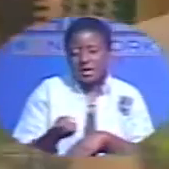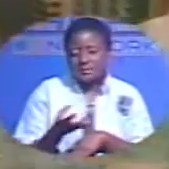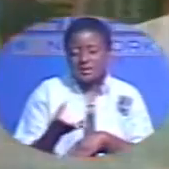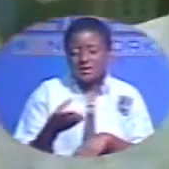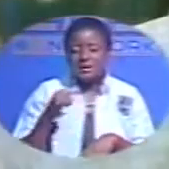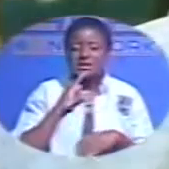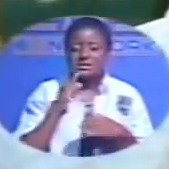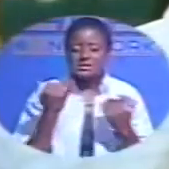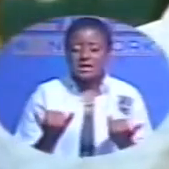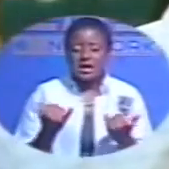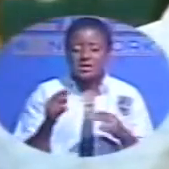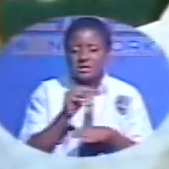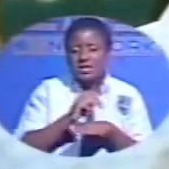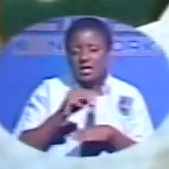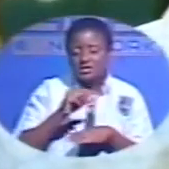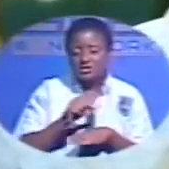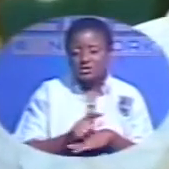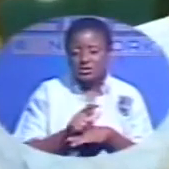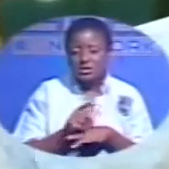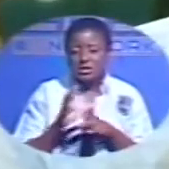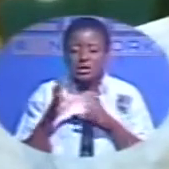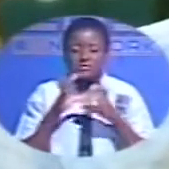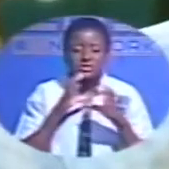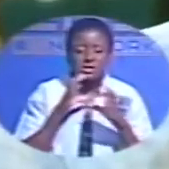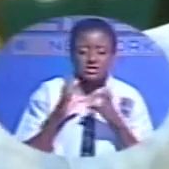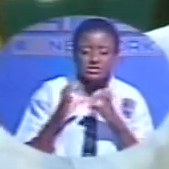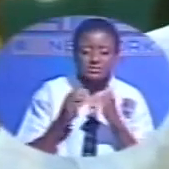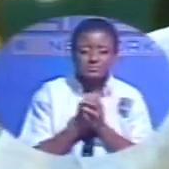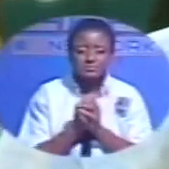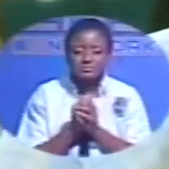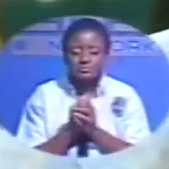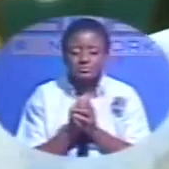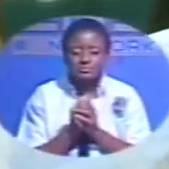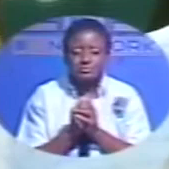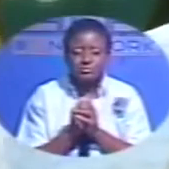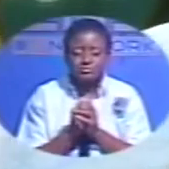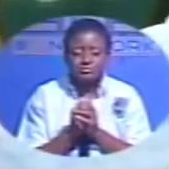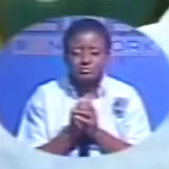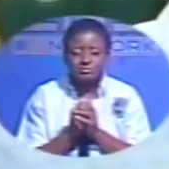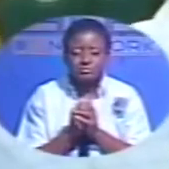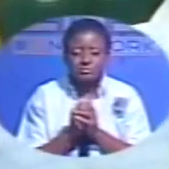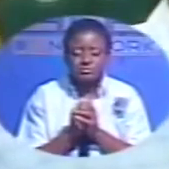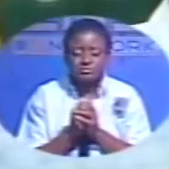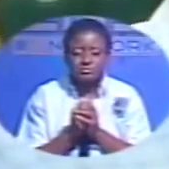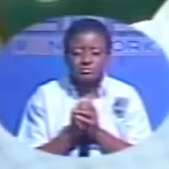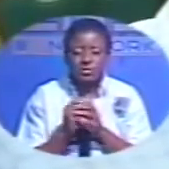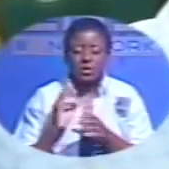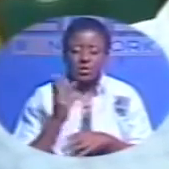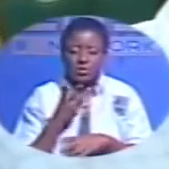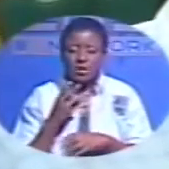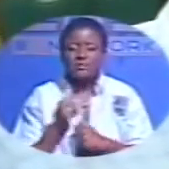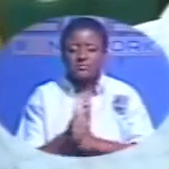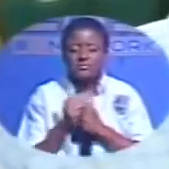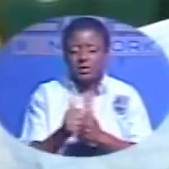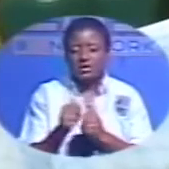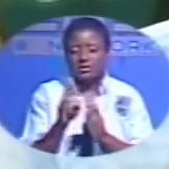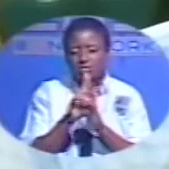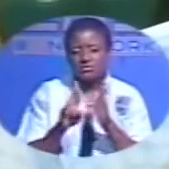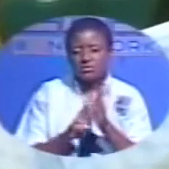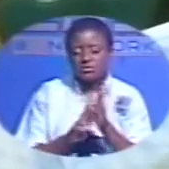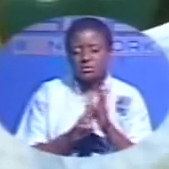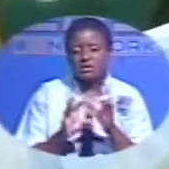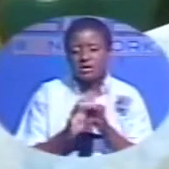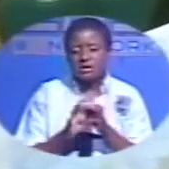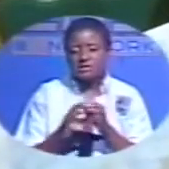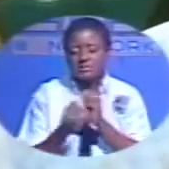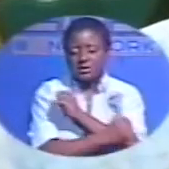going to be any discussion about actual legalization of gaming for locals. We follow the rules of the country. And